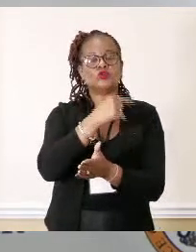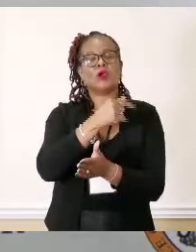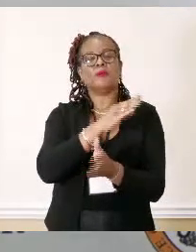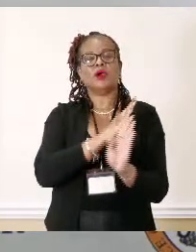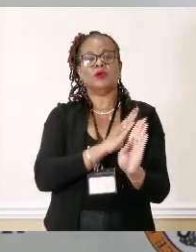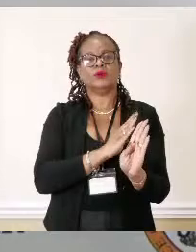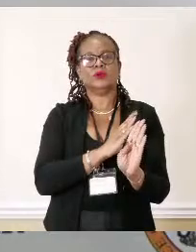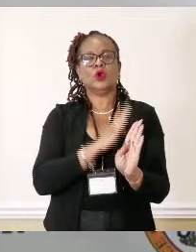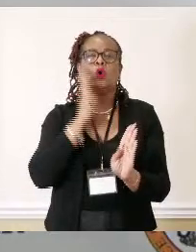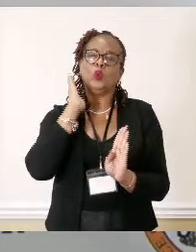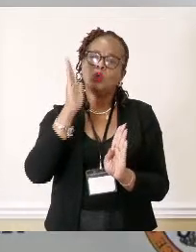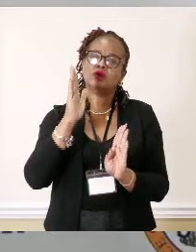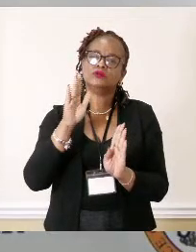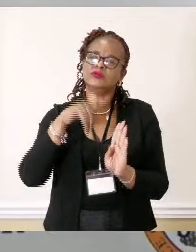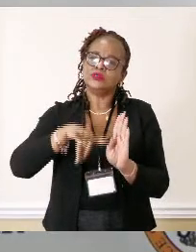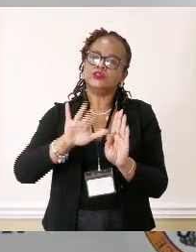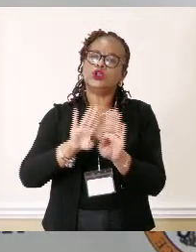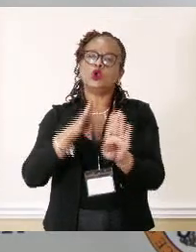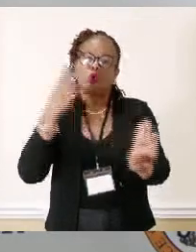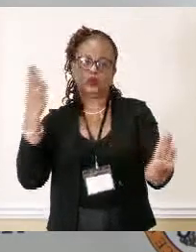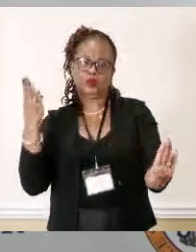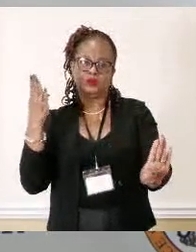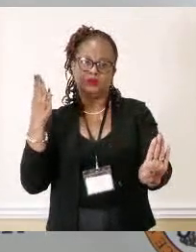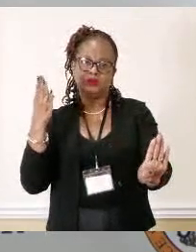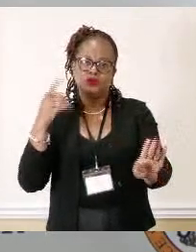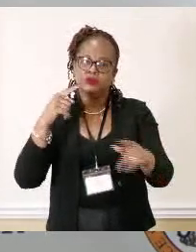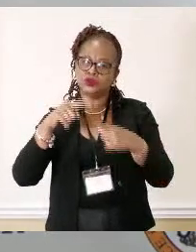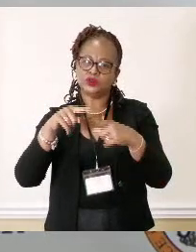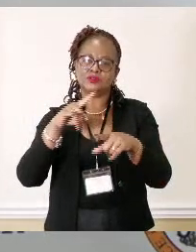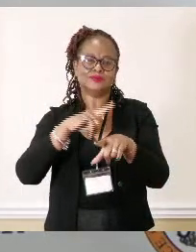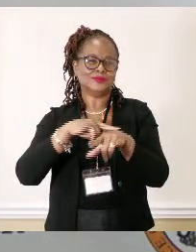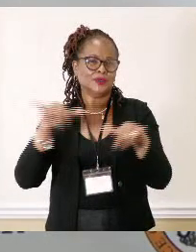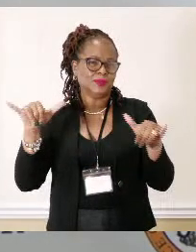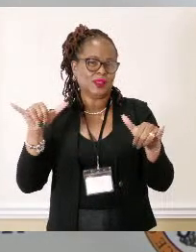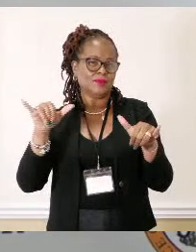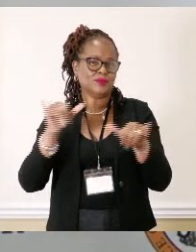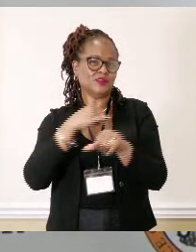Bahama will remain open during the Family Island rollout.